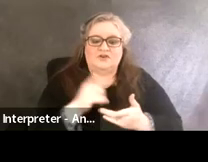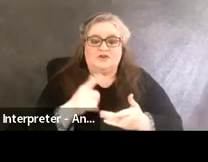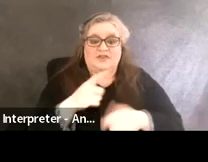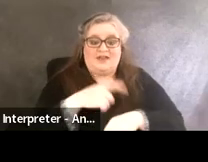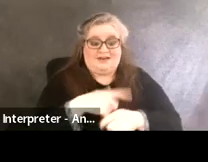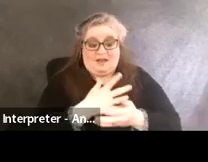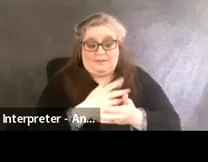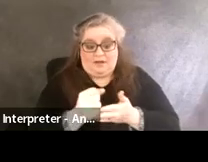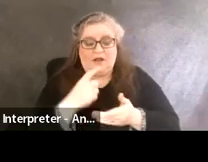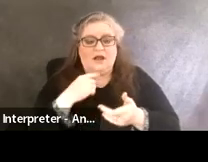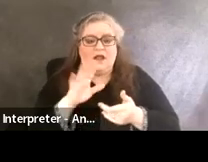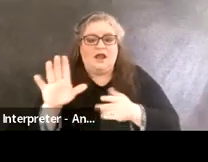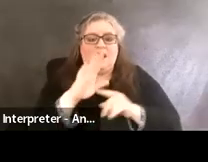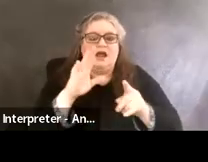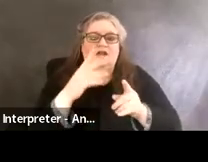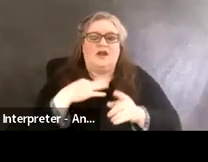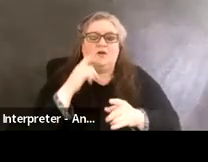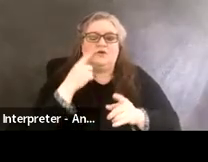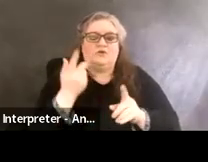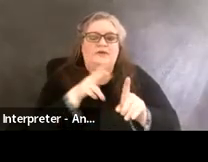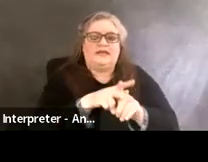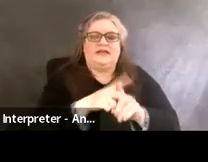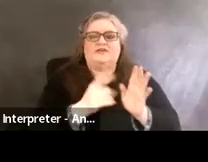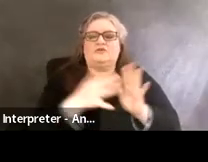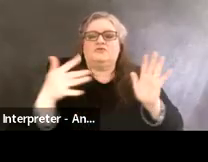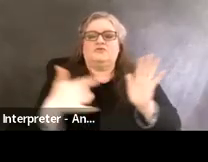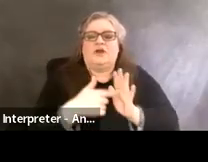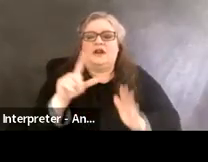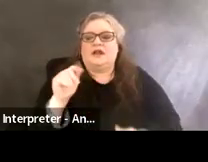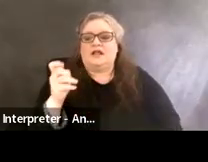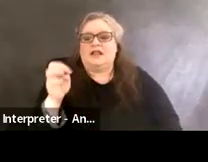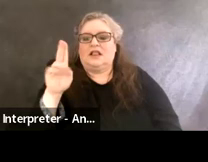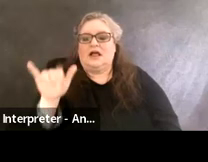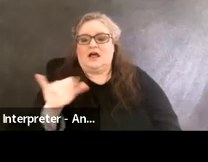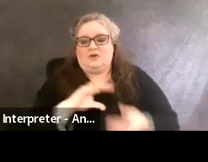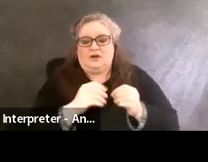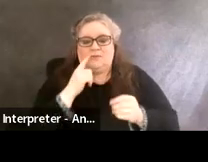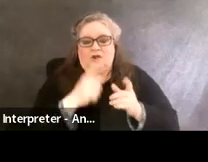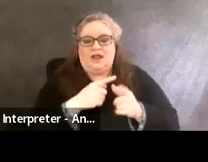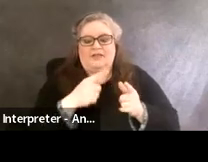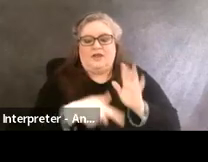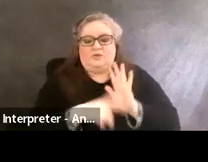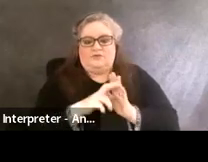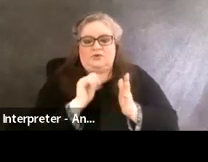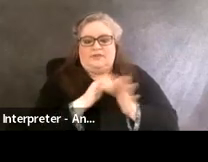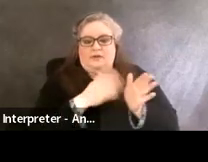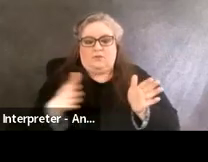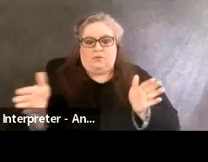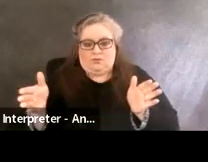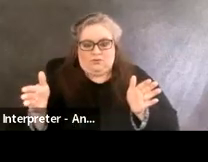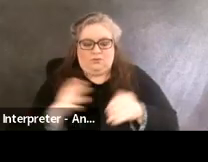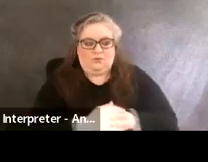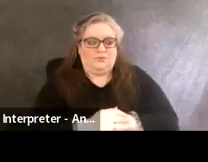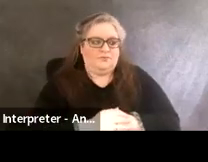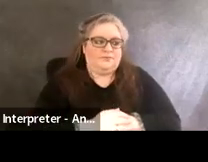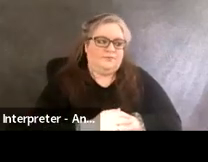closes, all the applications will be assigned a random lottery number, and then they will be reviewed in lottery order.